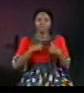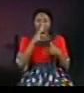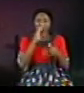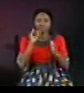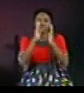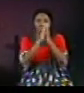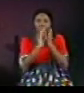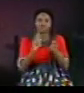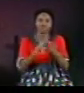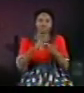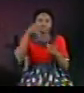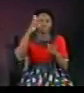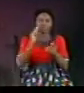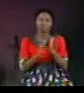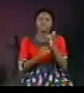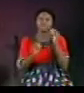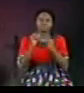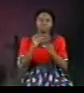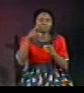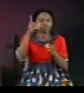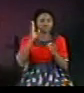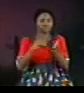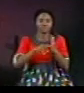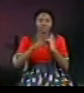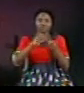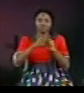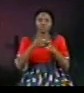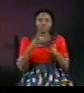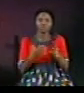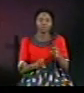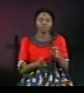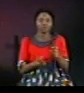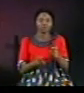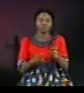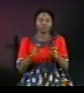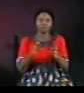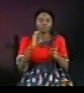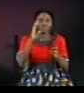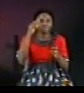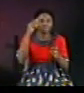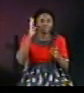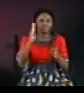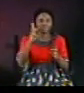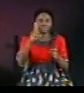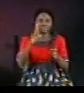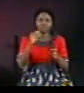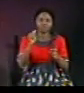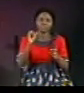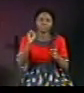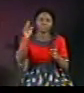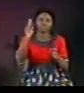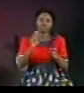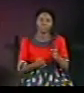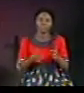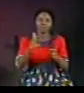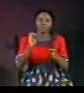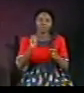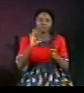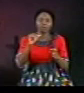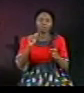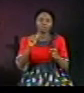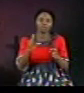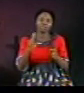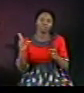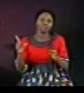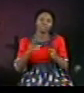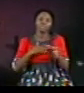God, these issues of brain recall, Lord, give me a perfect healing. And yesterday, when the man of God said,